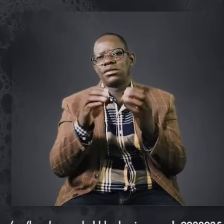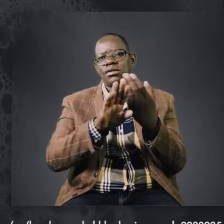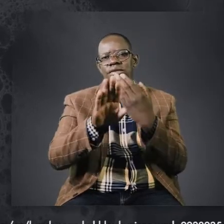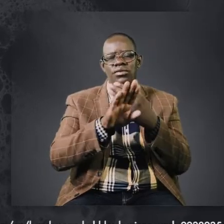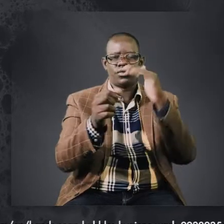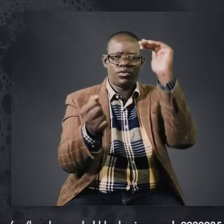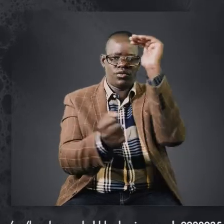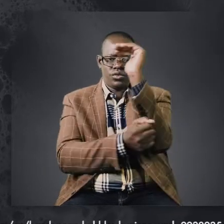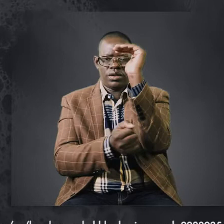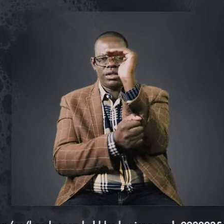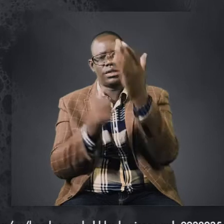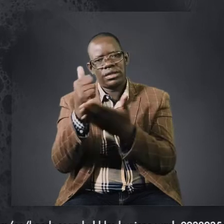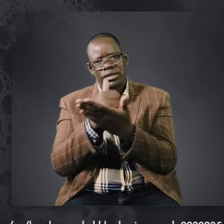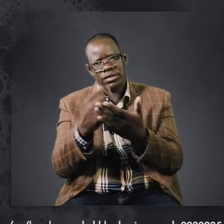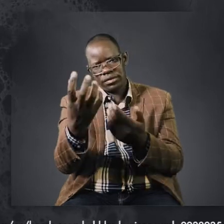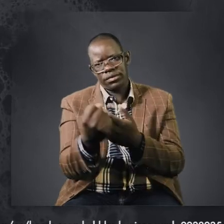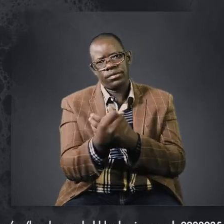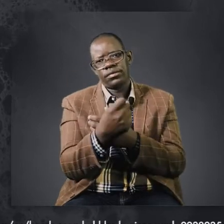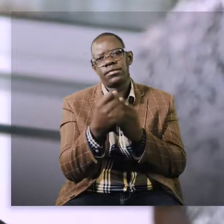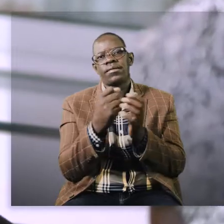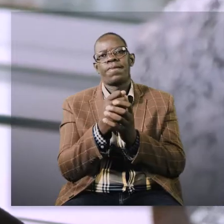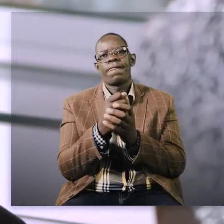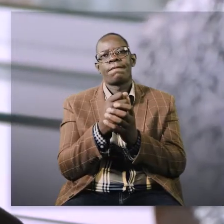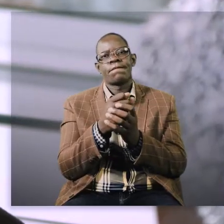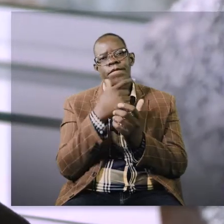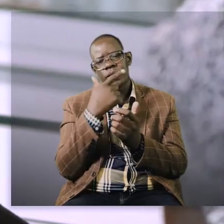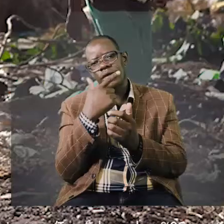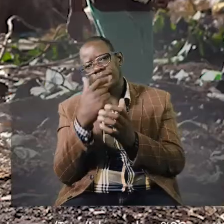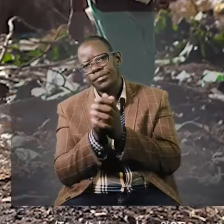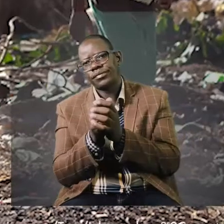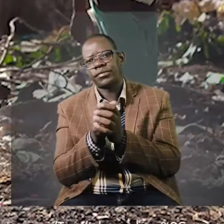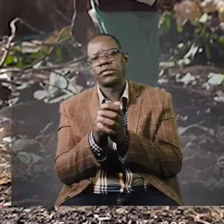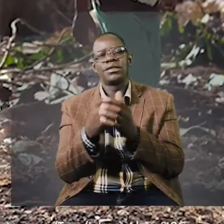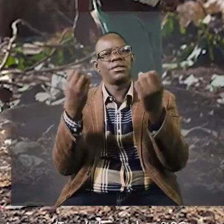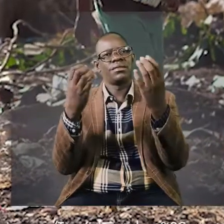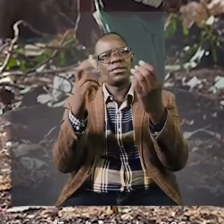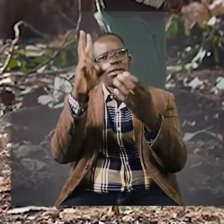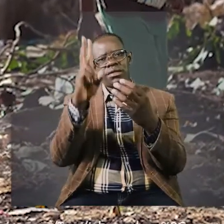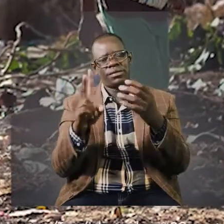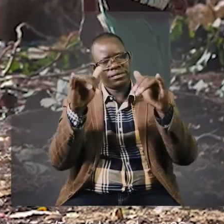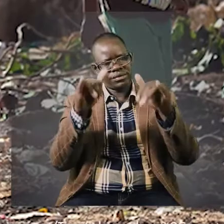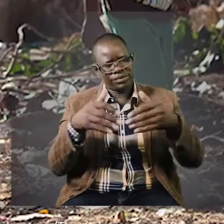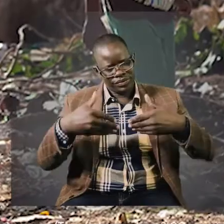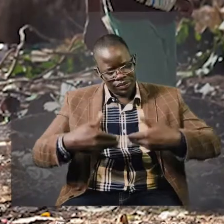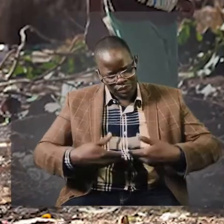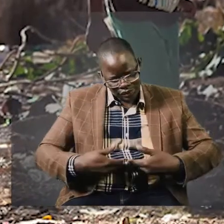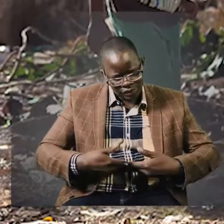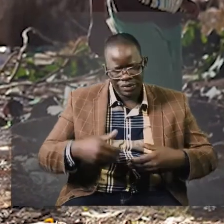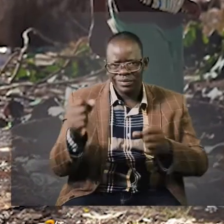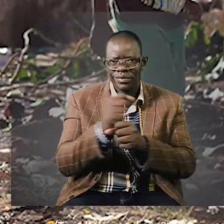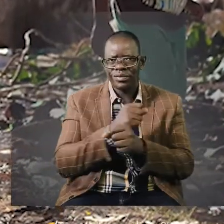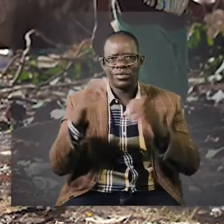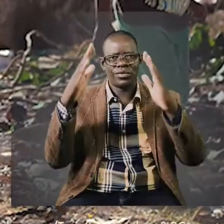made for toilet systems. That's easier said than done. Too many people live in poverty and